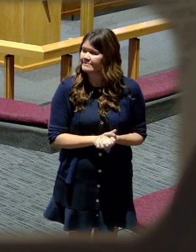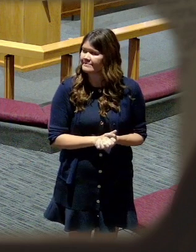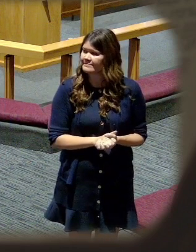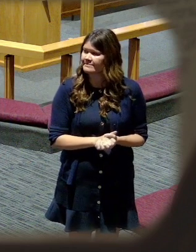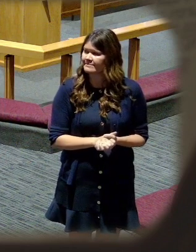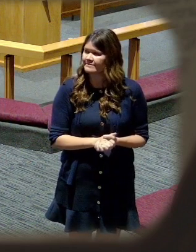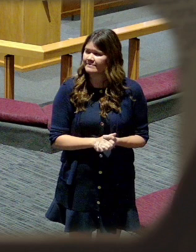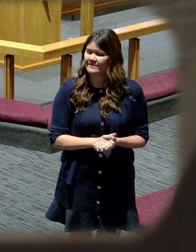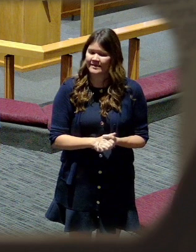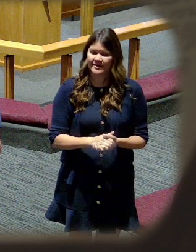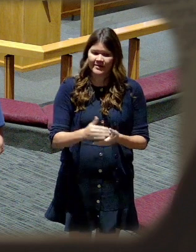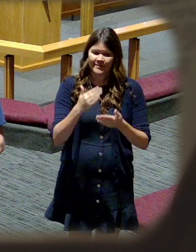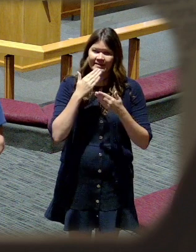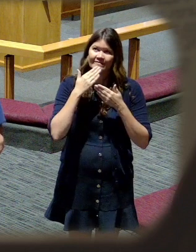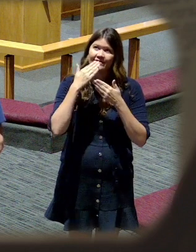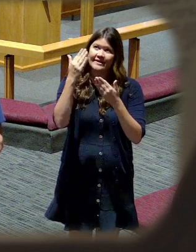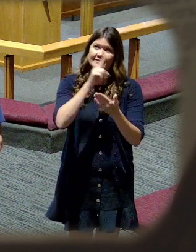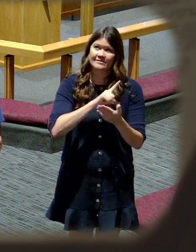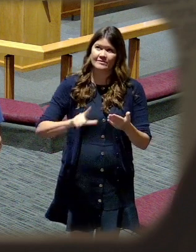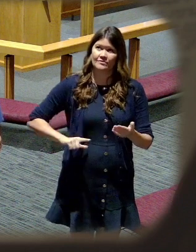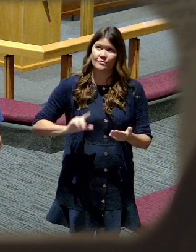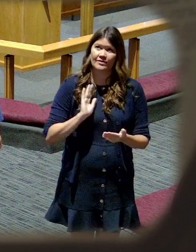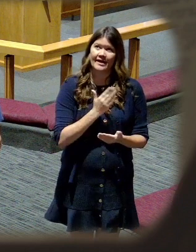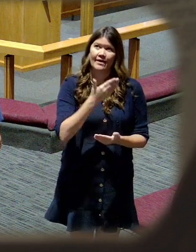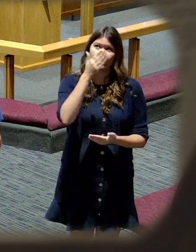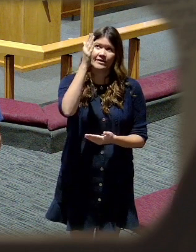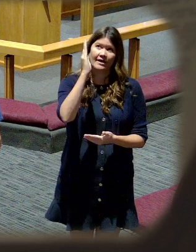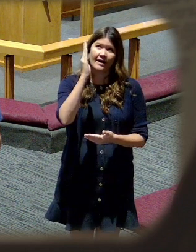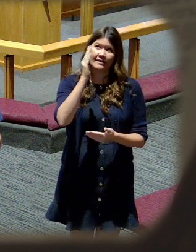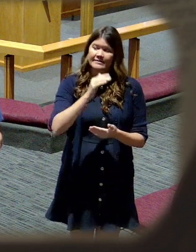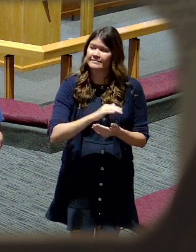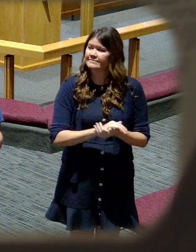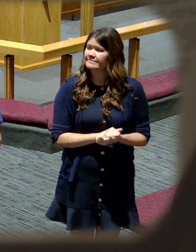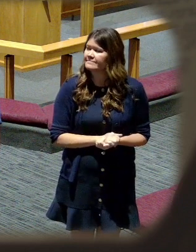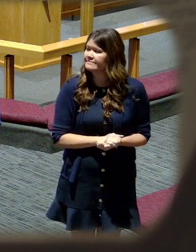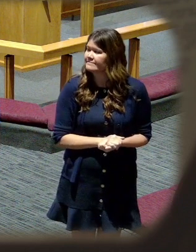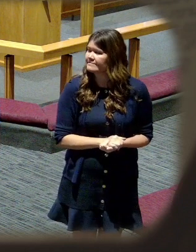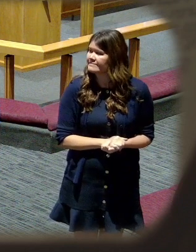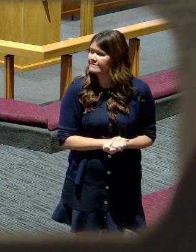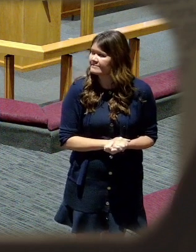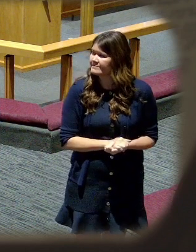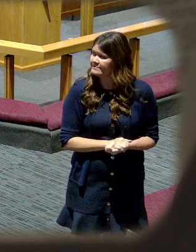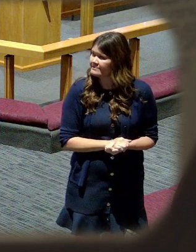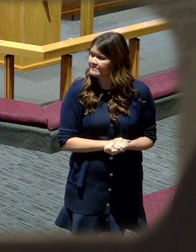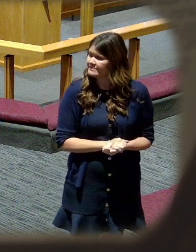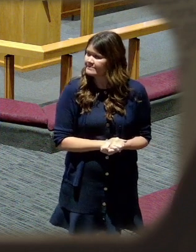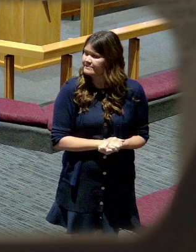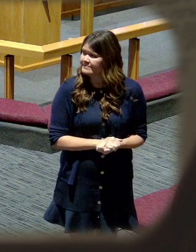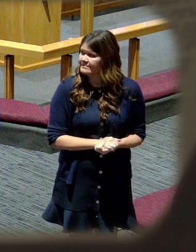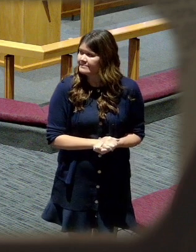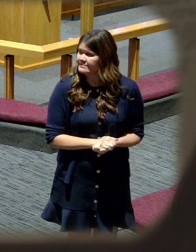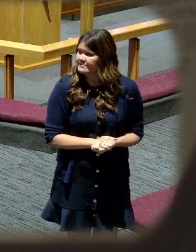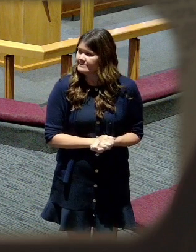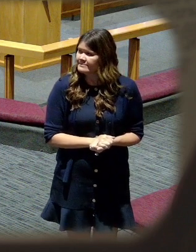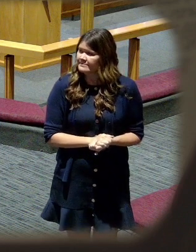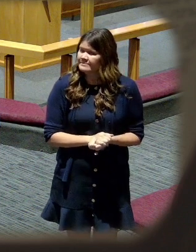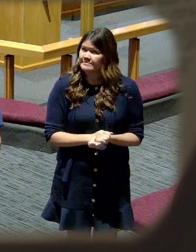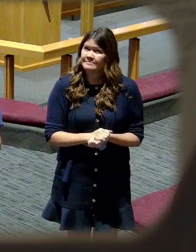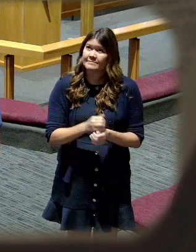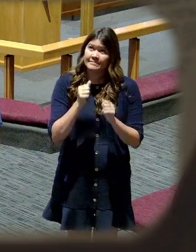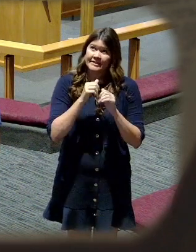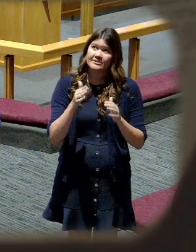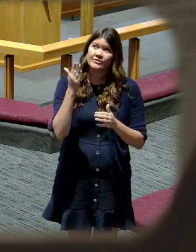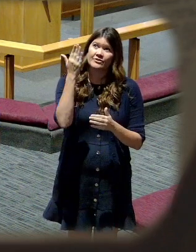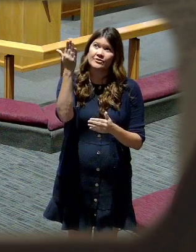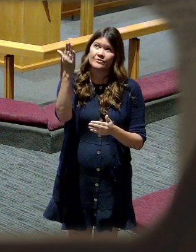Let us give thanks to the Lord our God. It is right to give him thanks and praise. Blessed are you, O